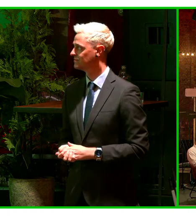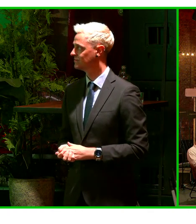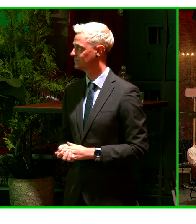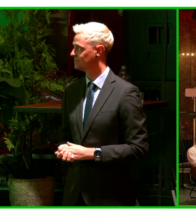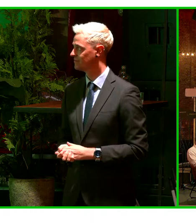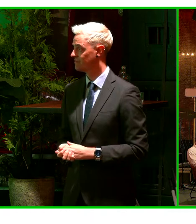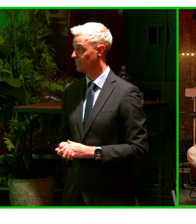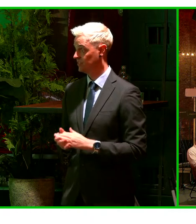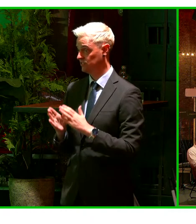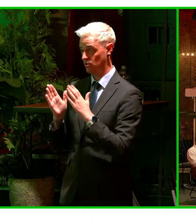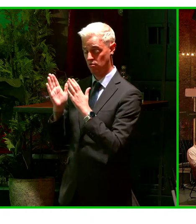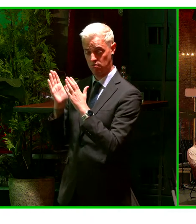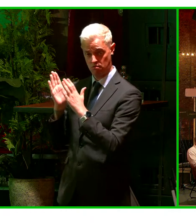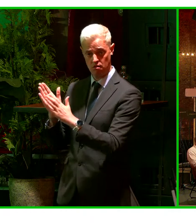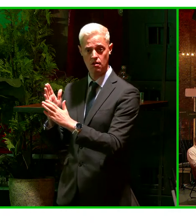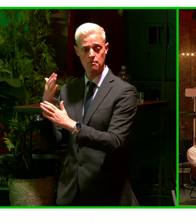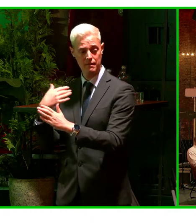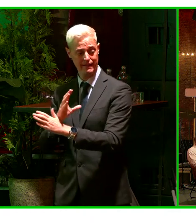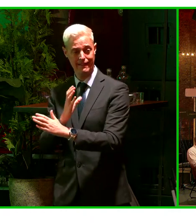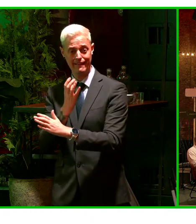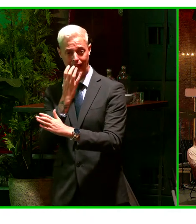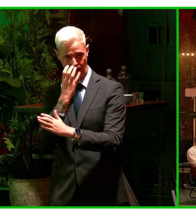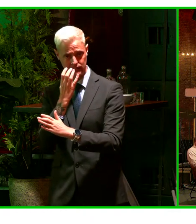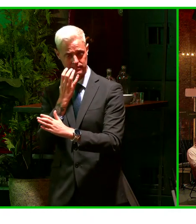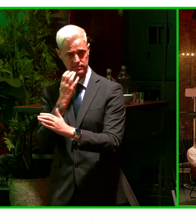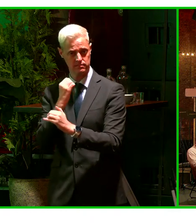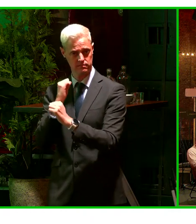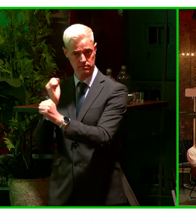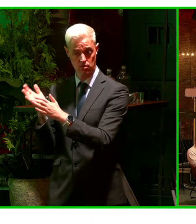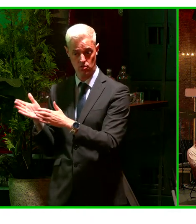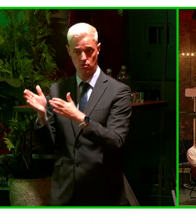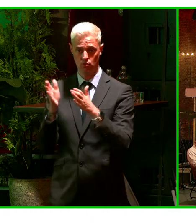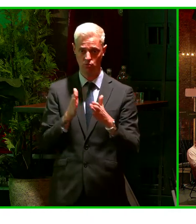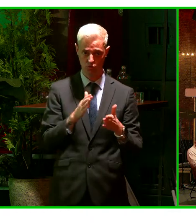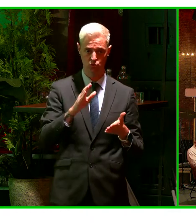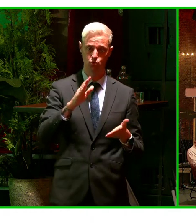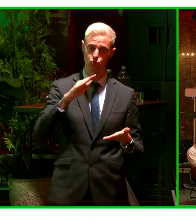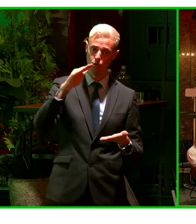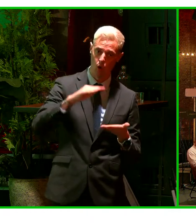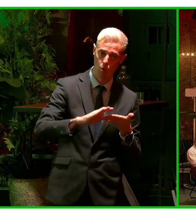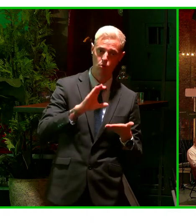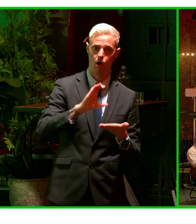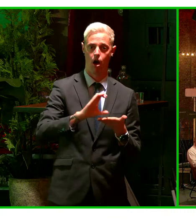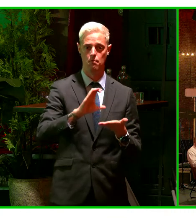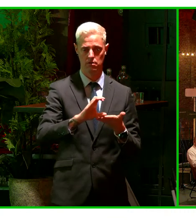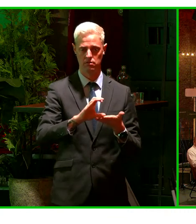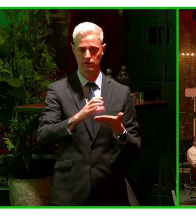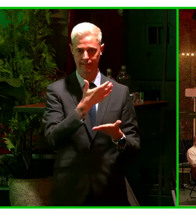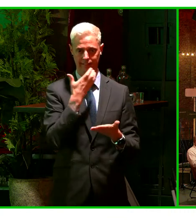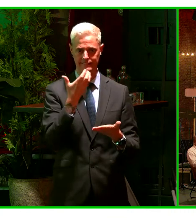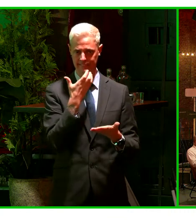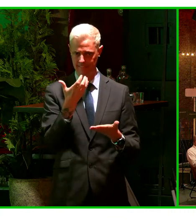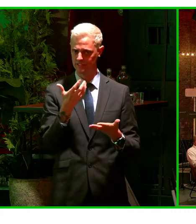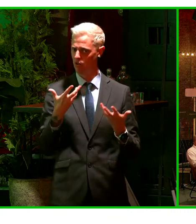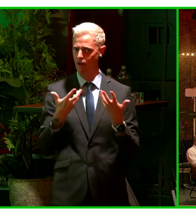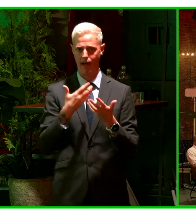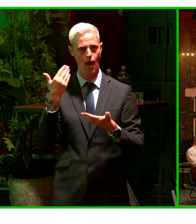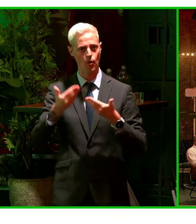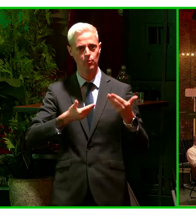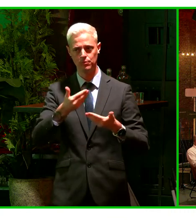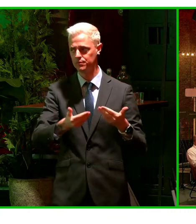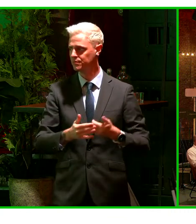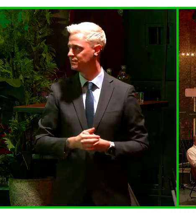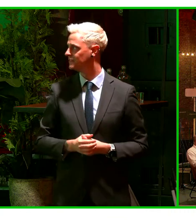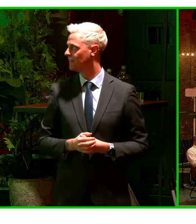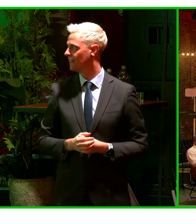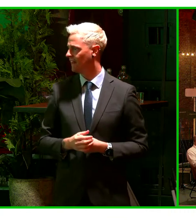Moving from gas as the primary heat source to low carbon alternatives will be key. What measures are needed to expedite this? I